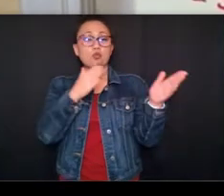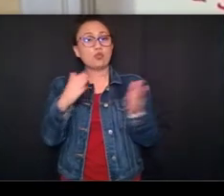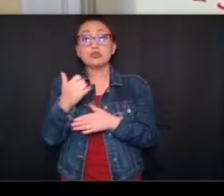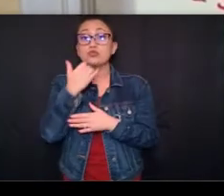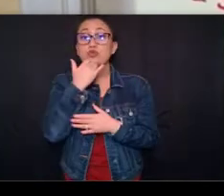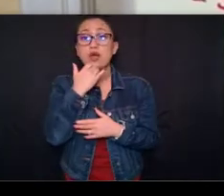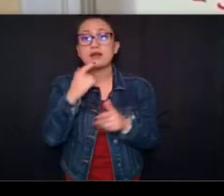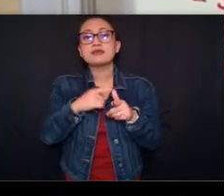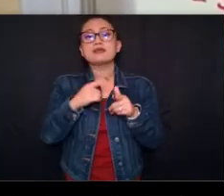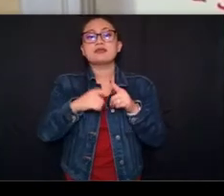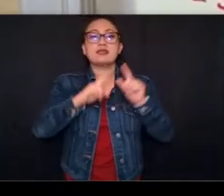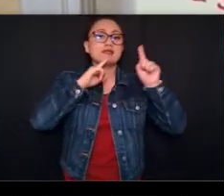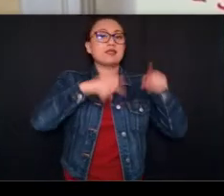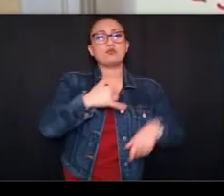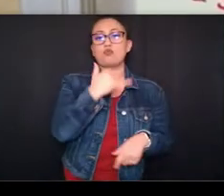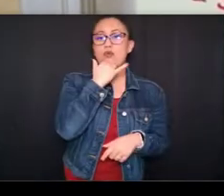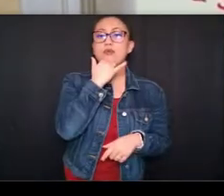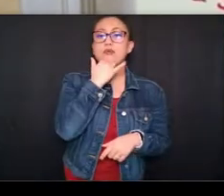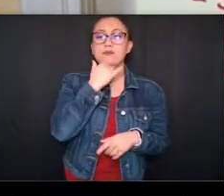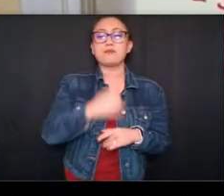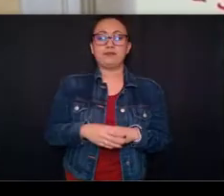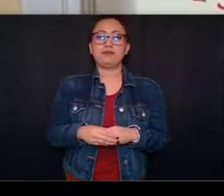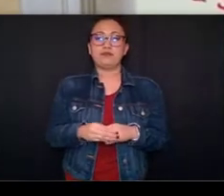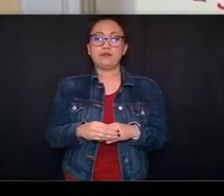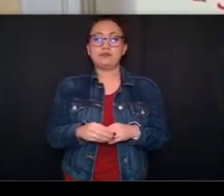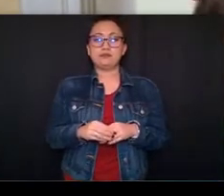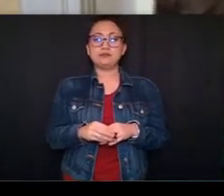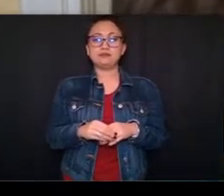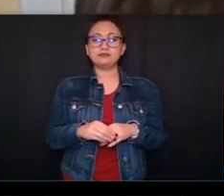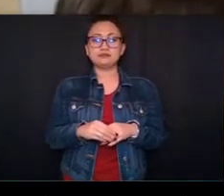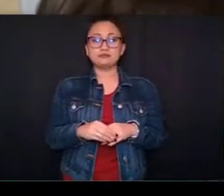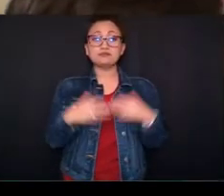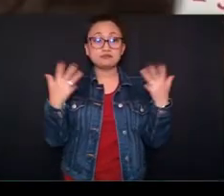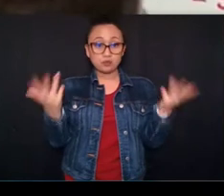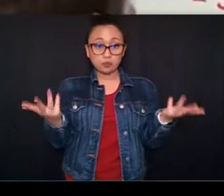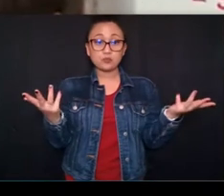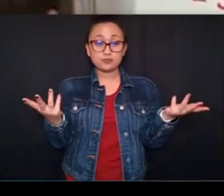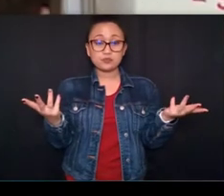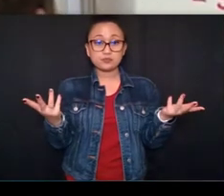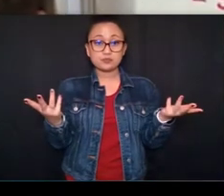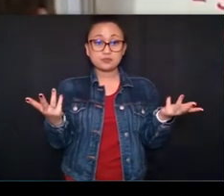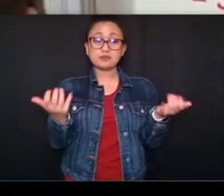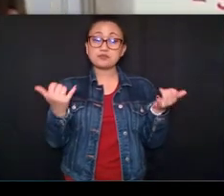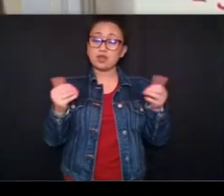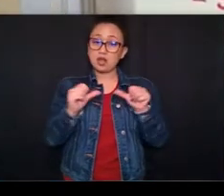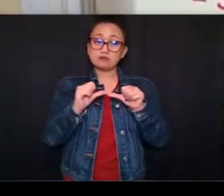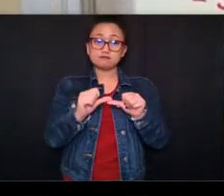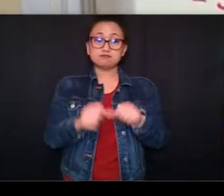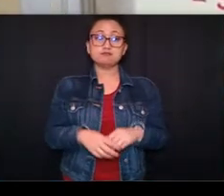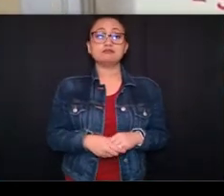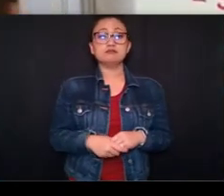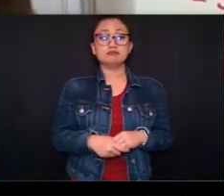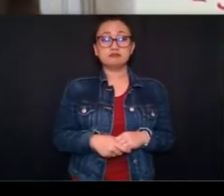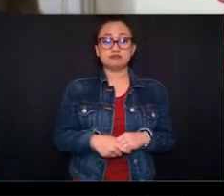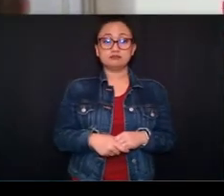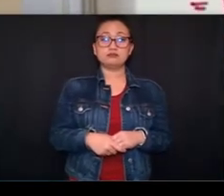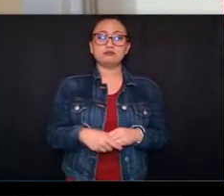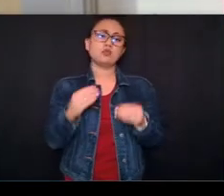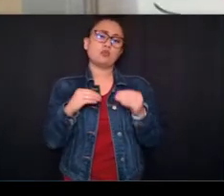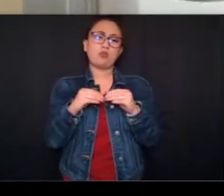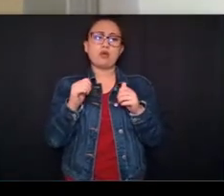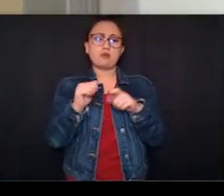going to get the total wrong answer and just not do it right. So let's go ahead and continue on here and get some more